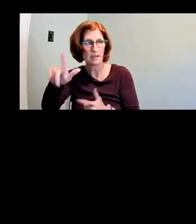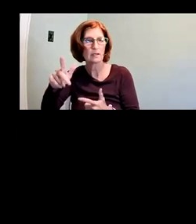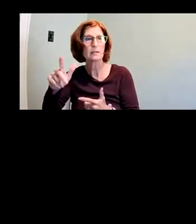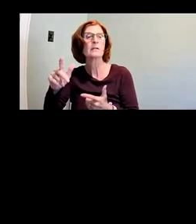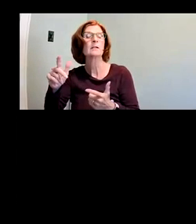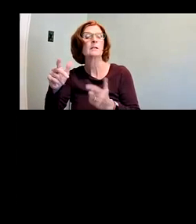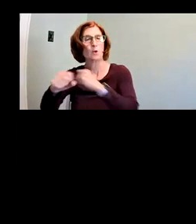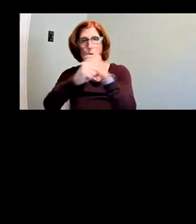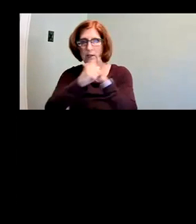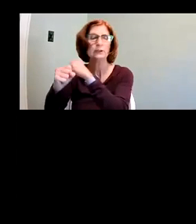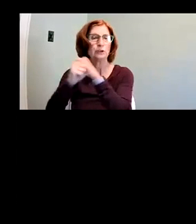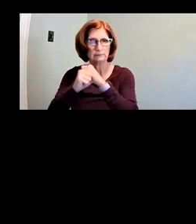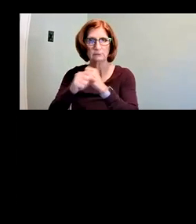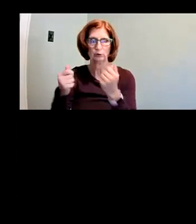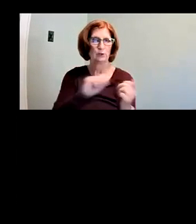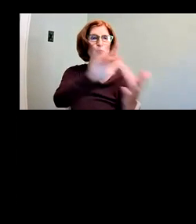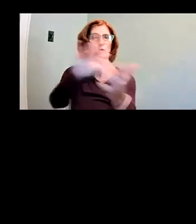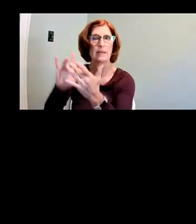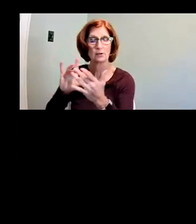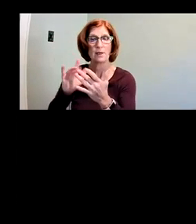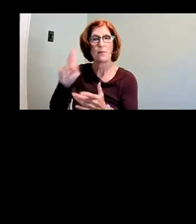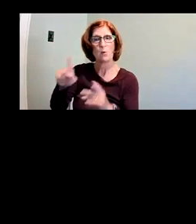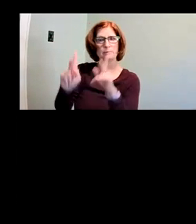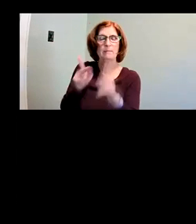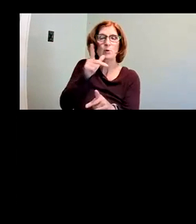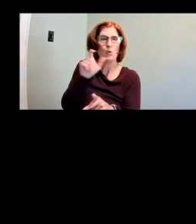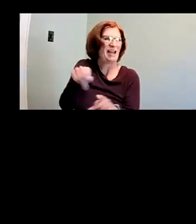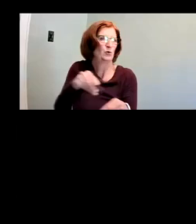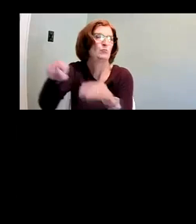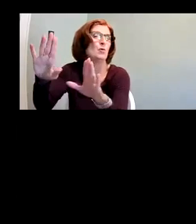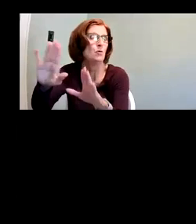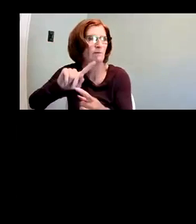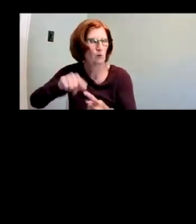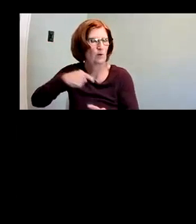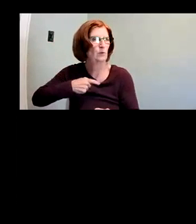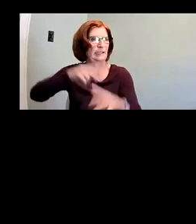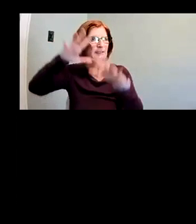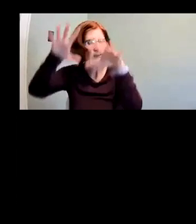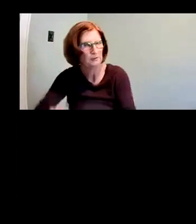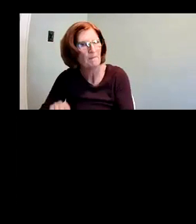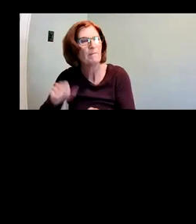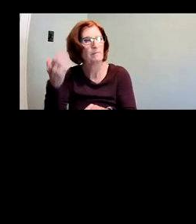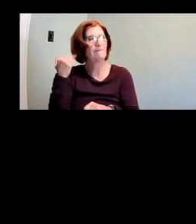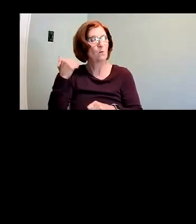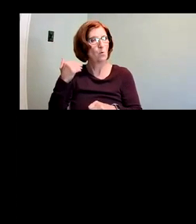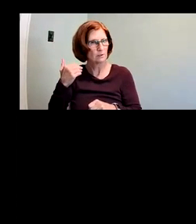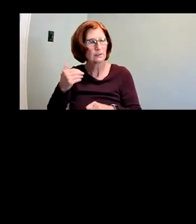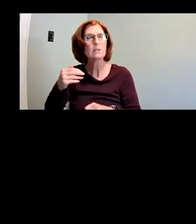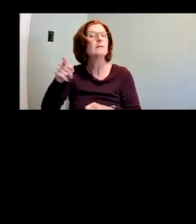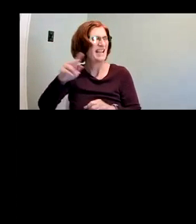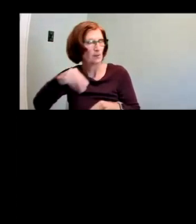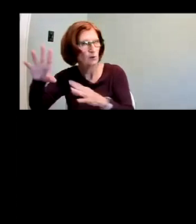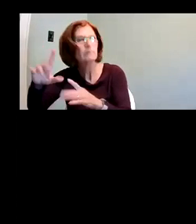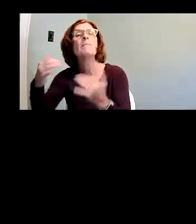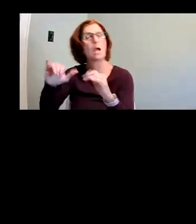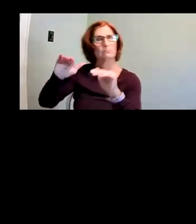do outreach specifically to households that were displaced by the closure and demolition of Penn Plaza. 35%